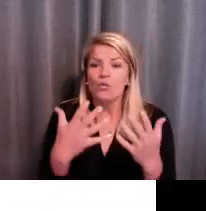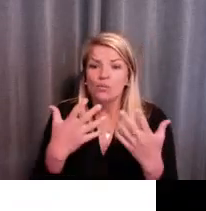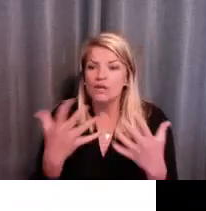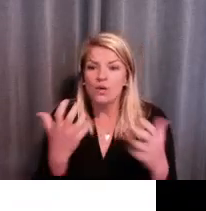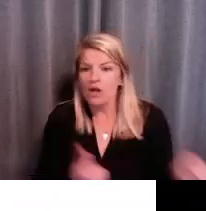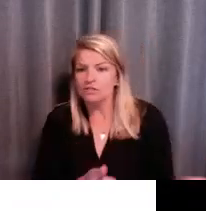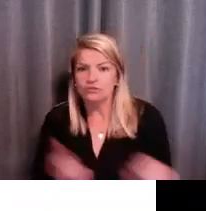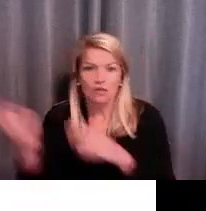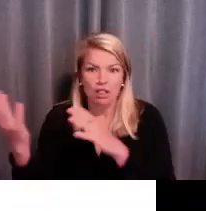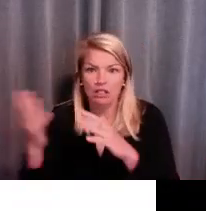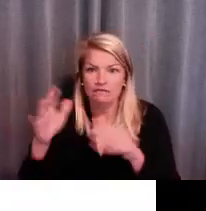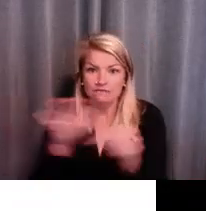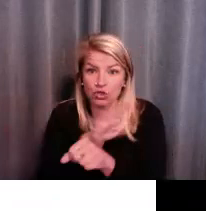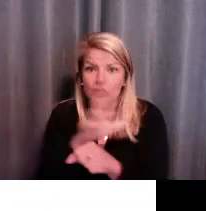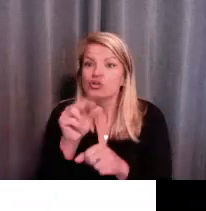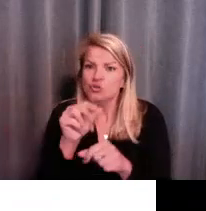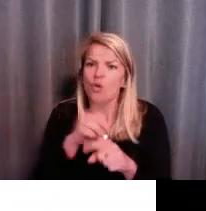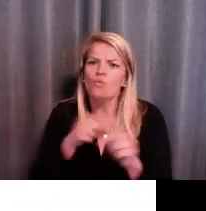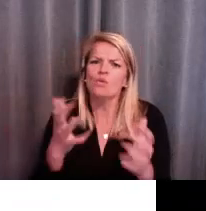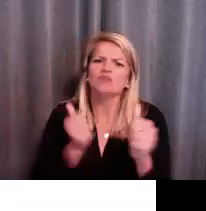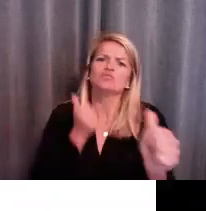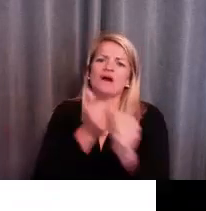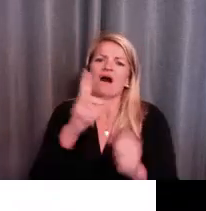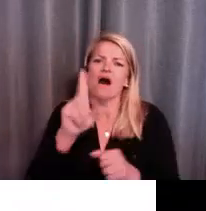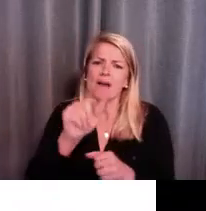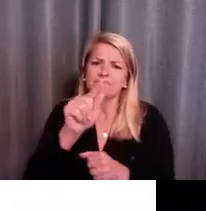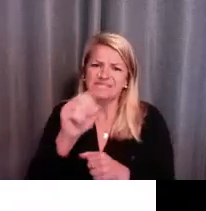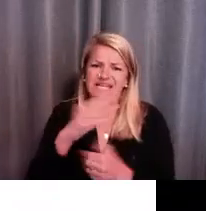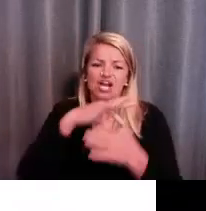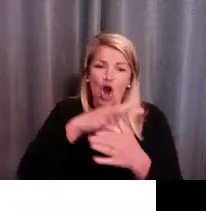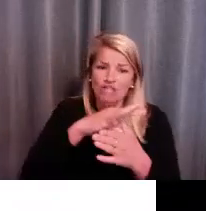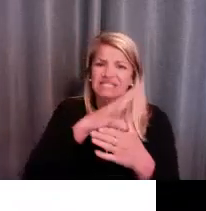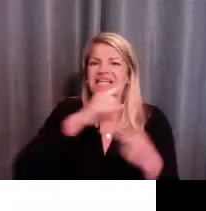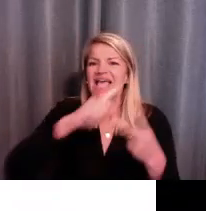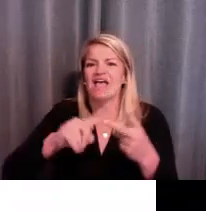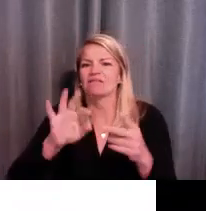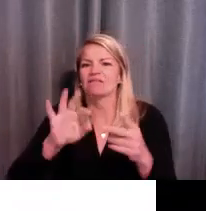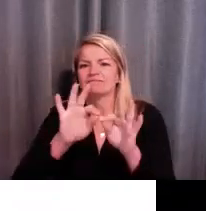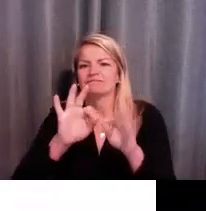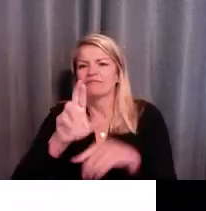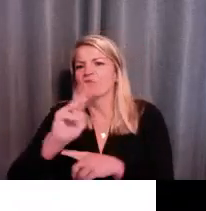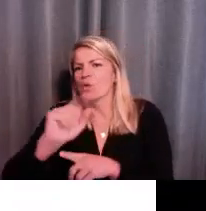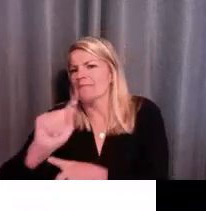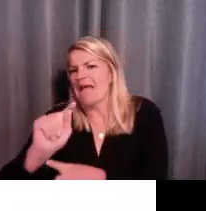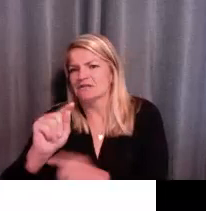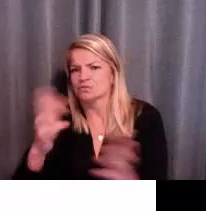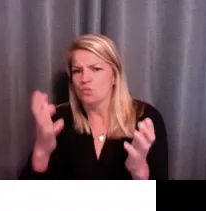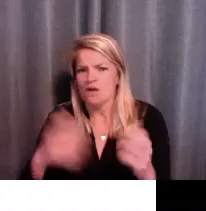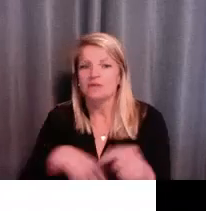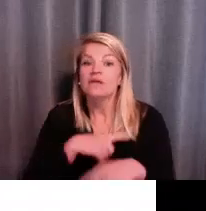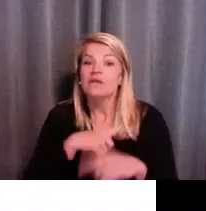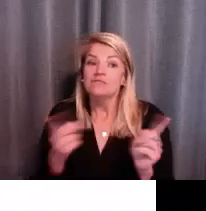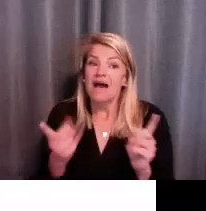current structures, but to update the content and the format. And I would like to stress that the update